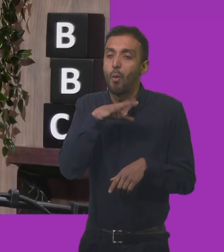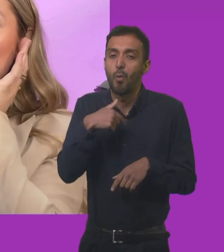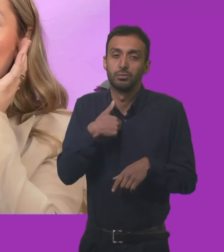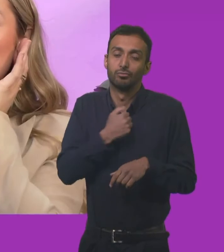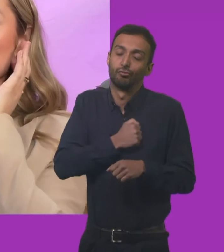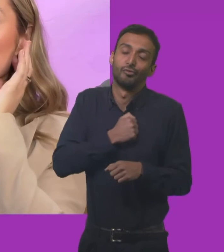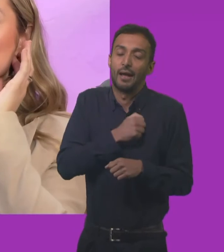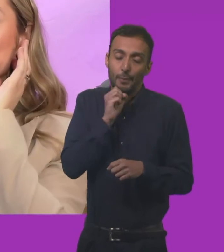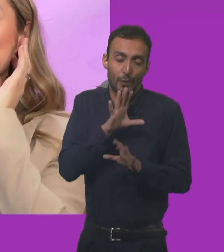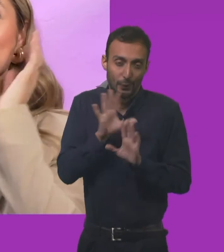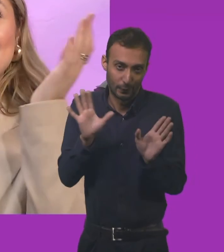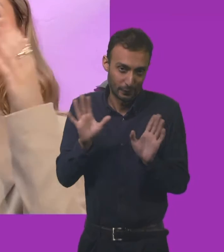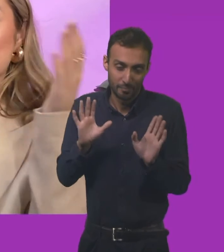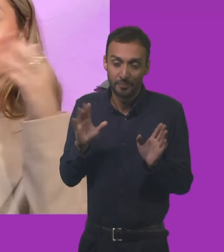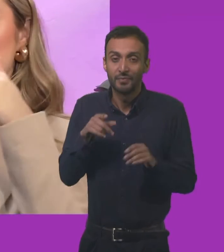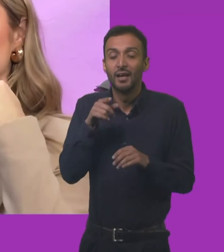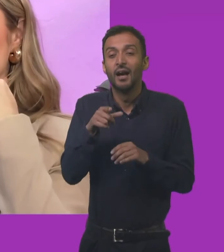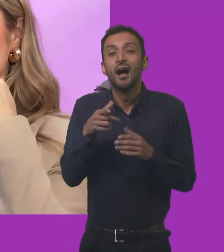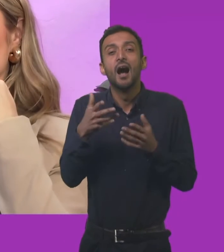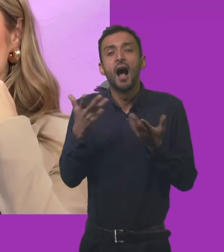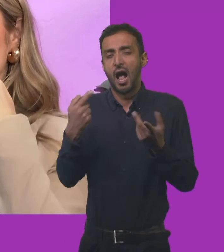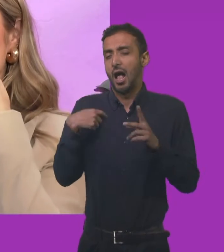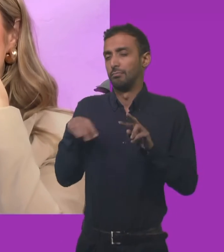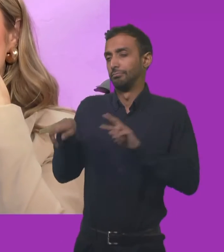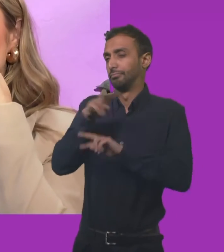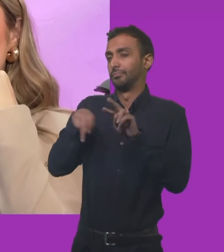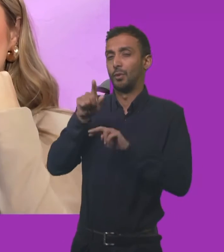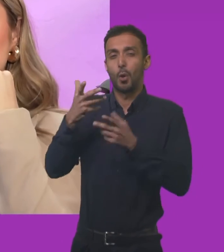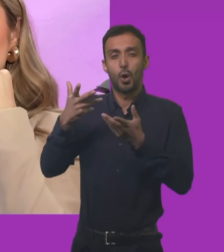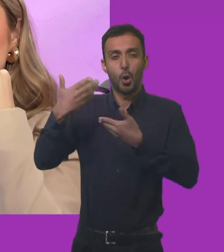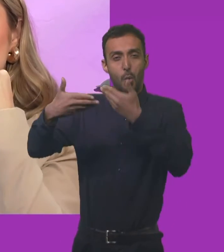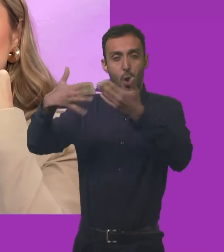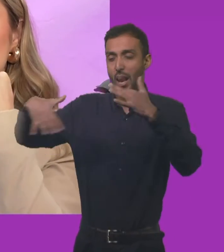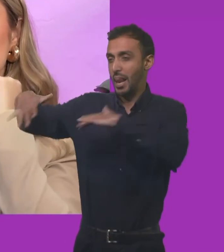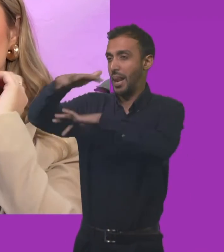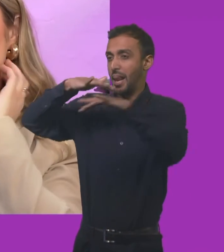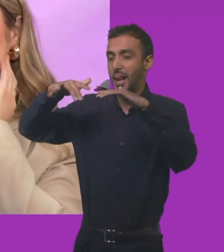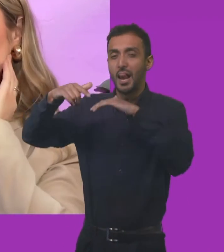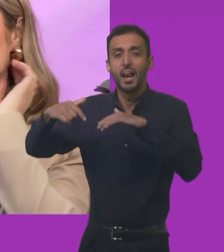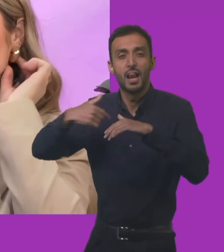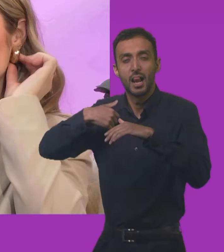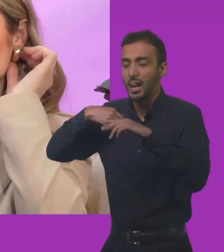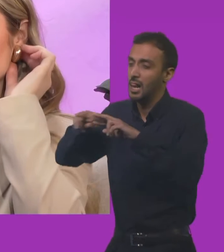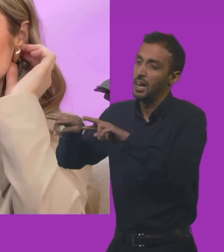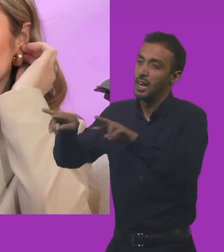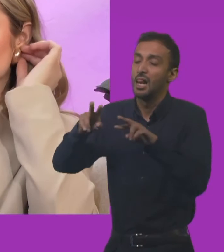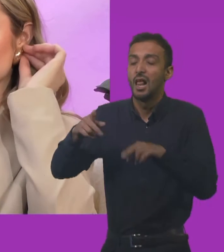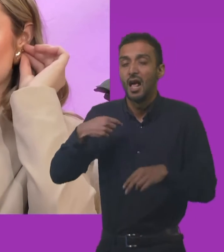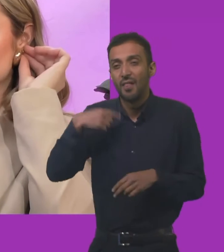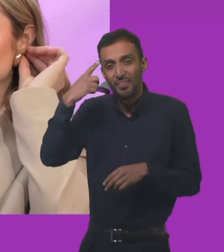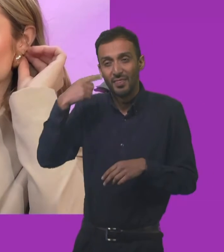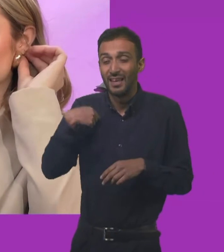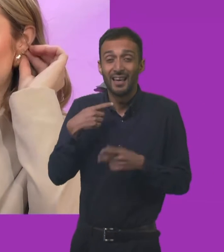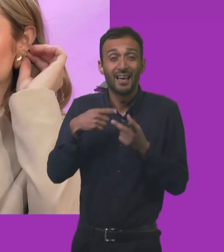as I kind of obviously gathered what was going on in that room, I just couldn't, I don't know, I would have felt so guilty if I took